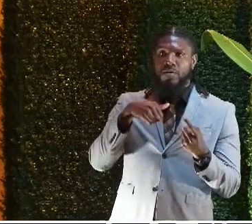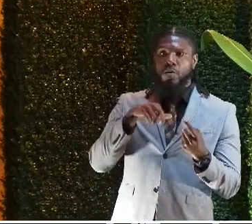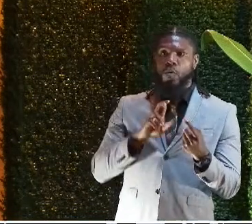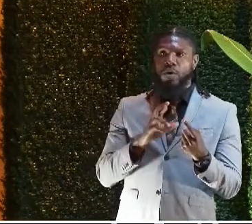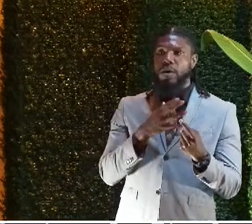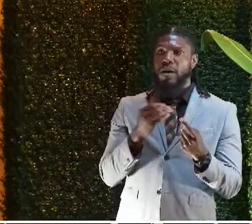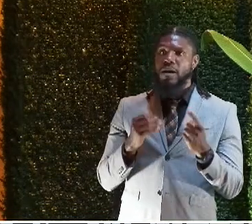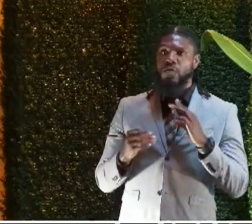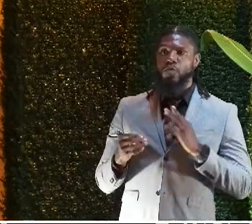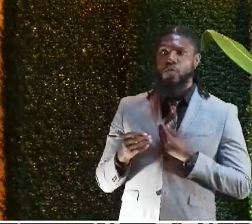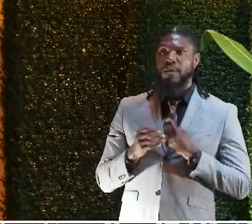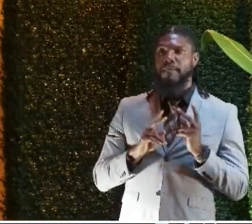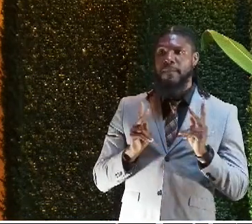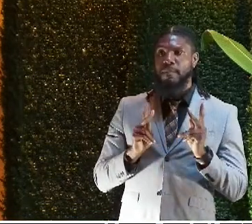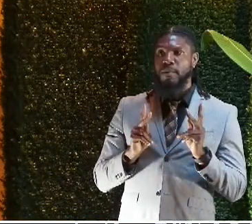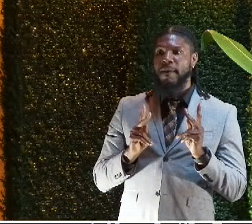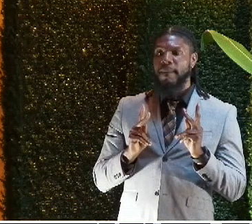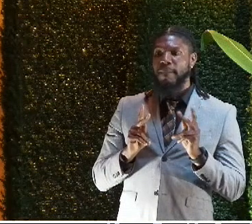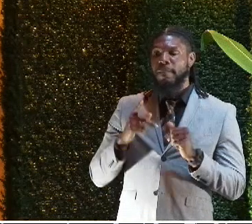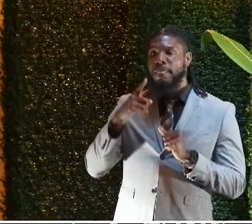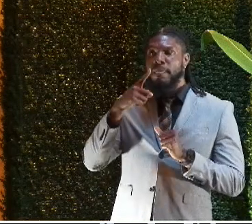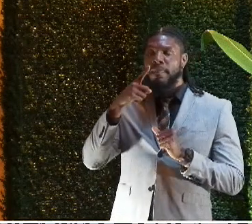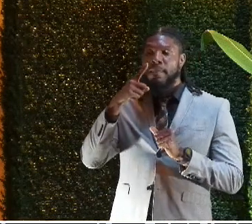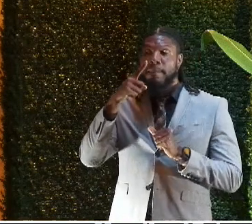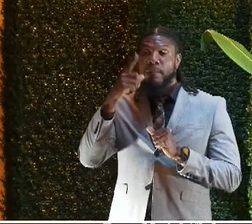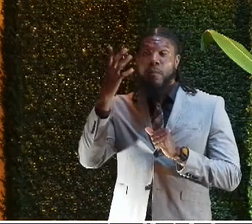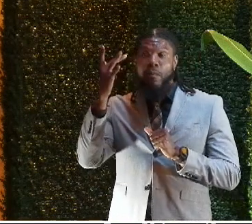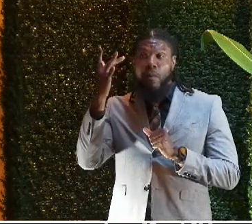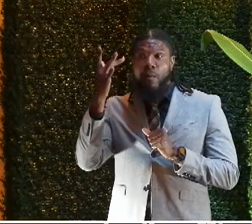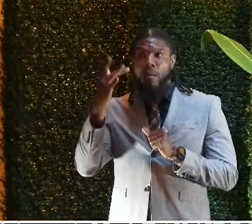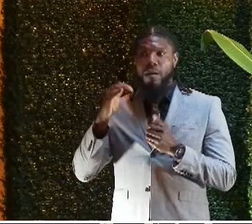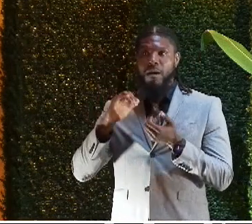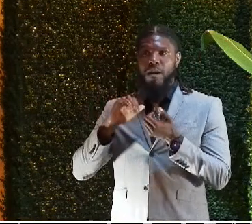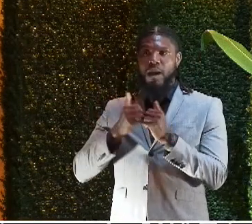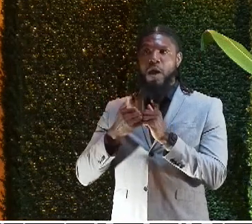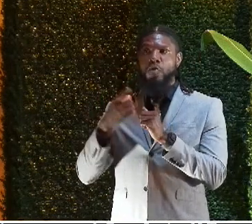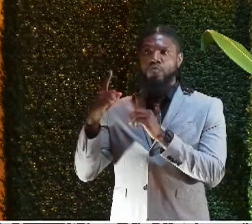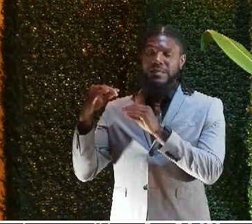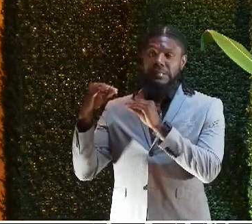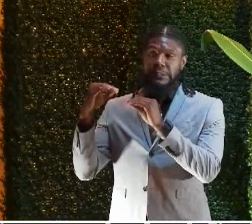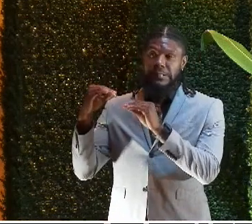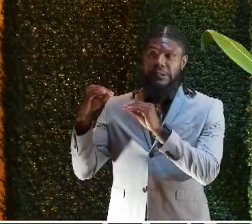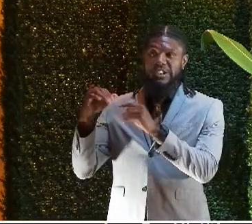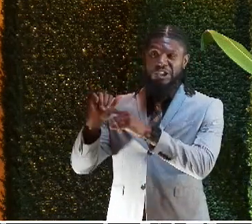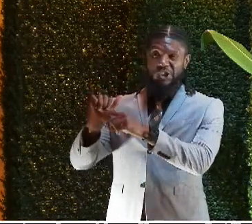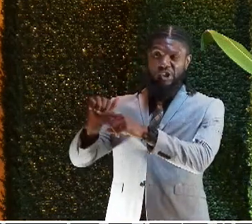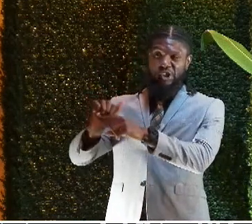people because of the way that you have been conditioned.